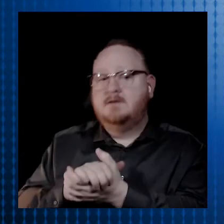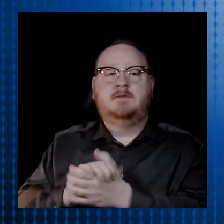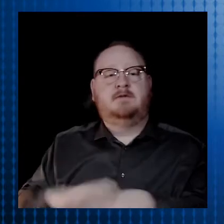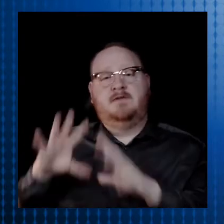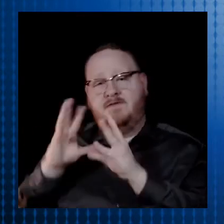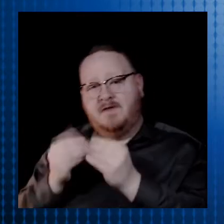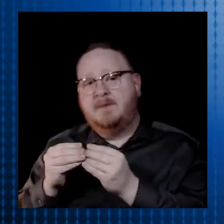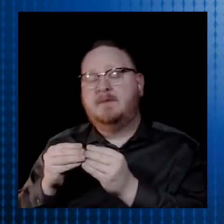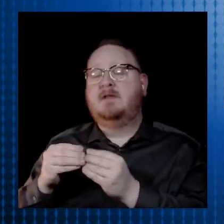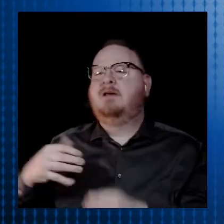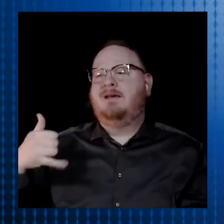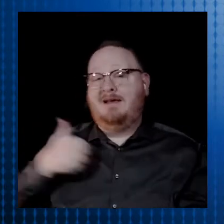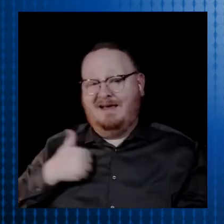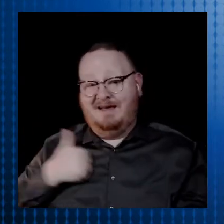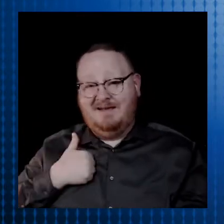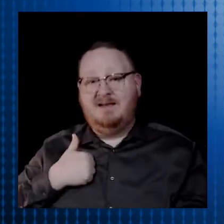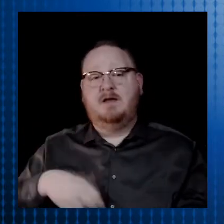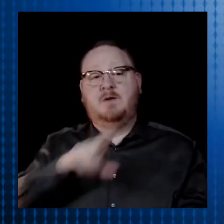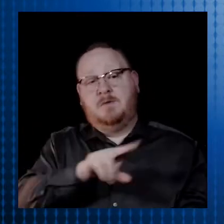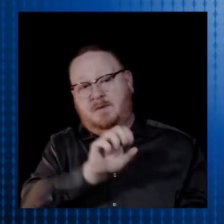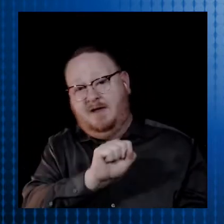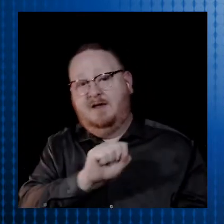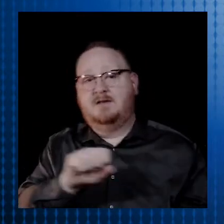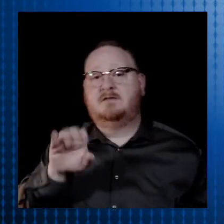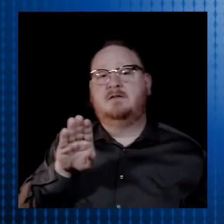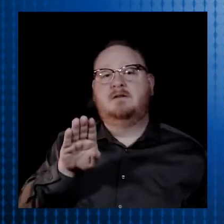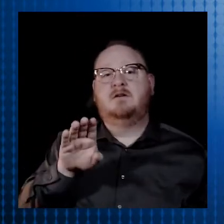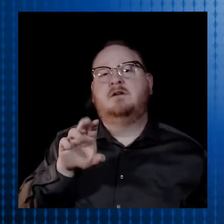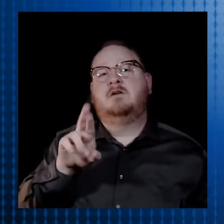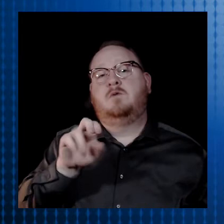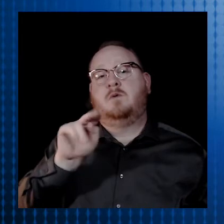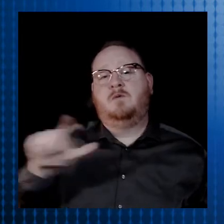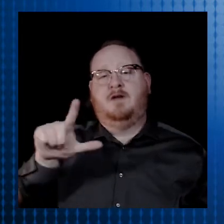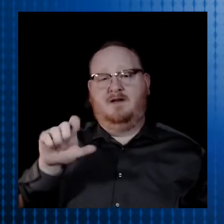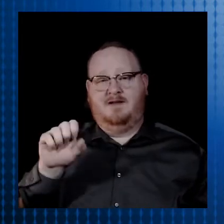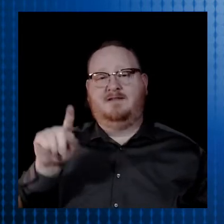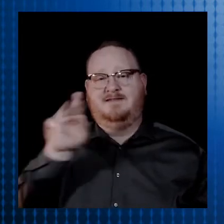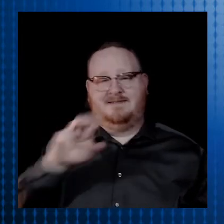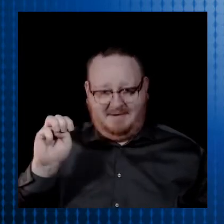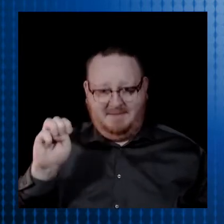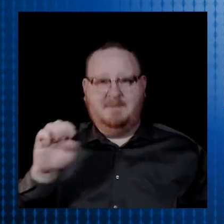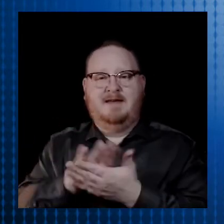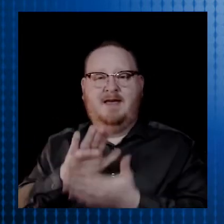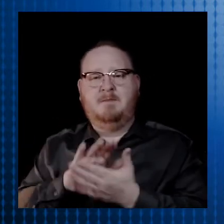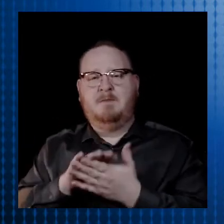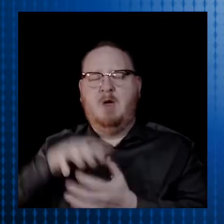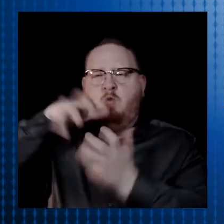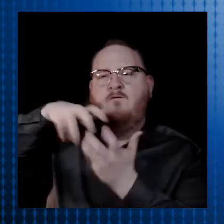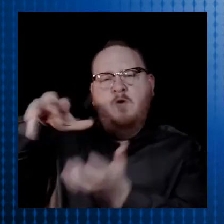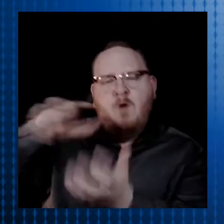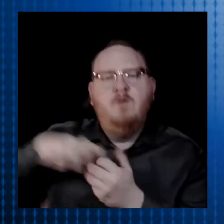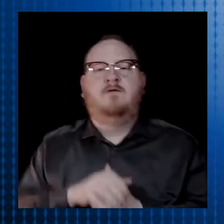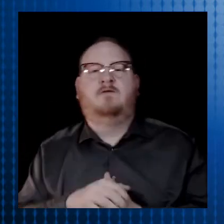and the United States, my Brownell STEM Academy Bulldog family, woof, woof, woof, and my FCS principal